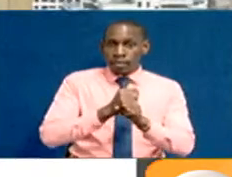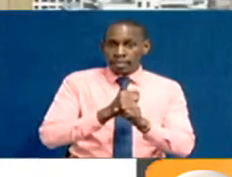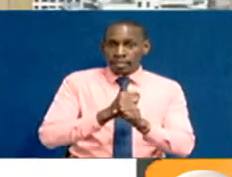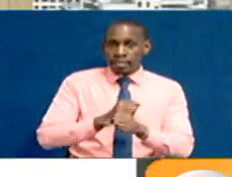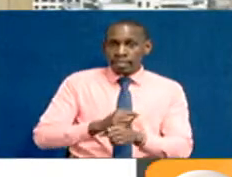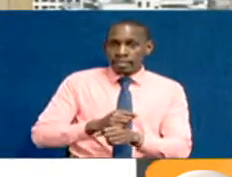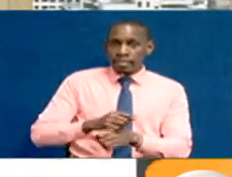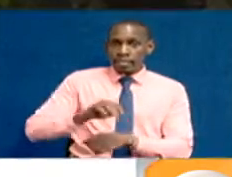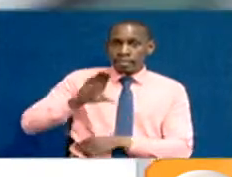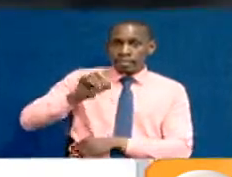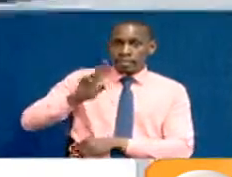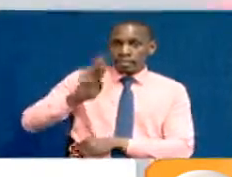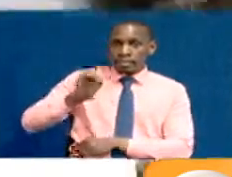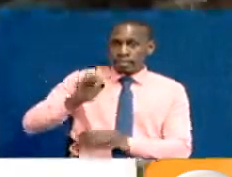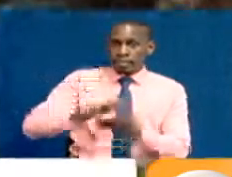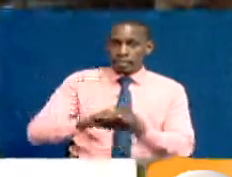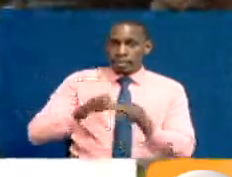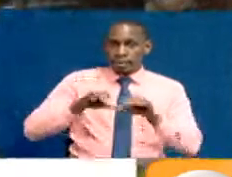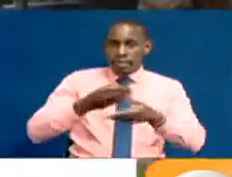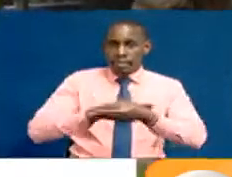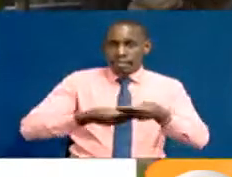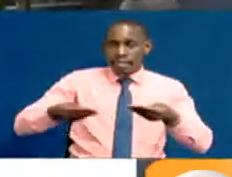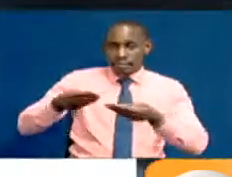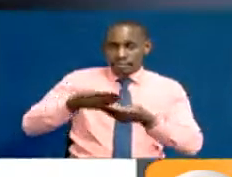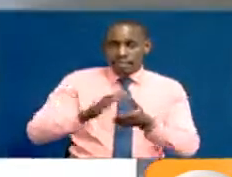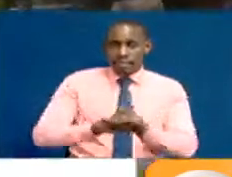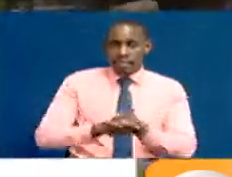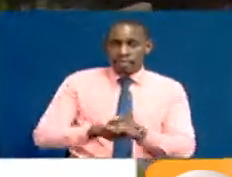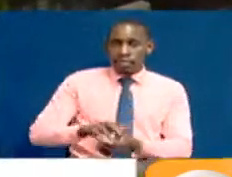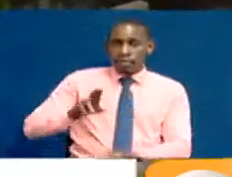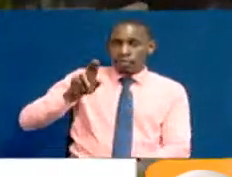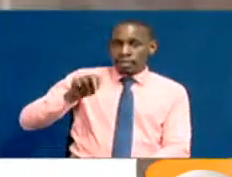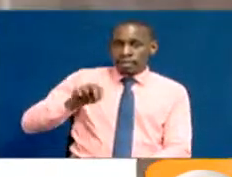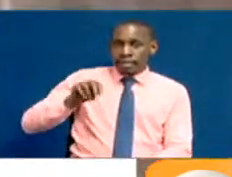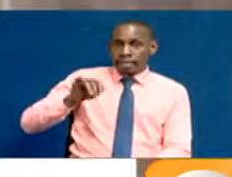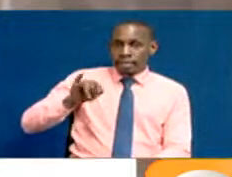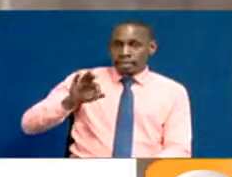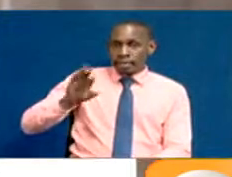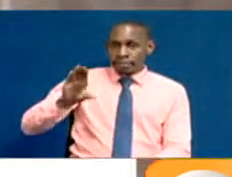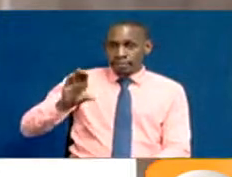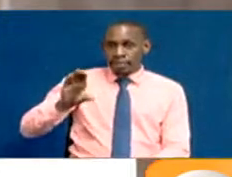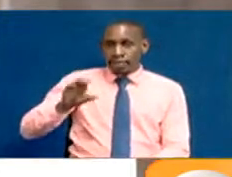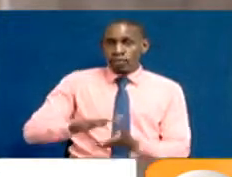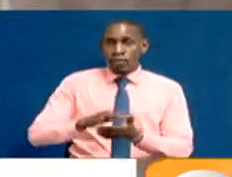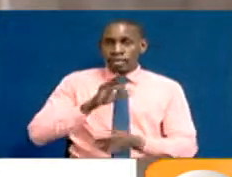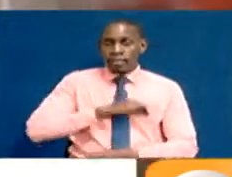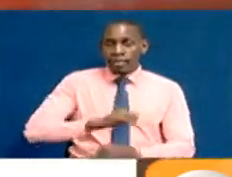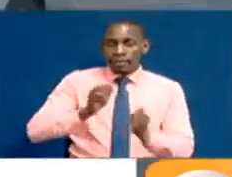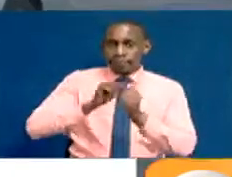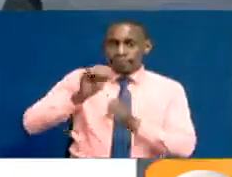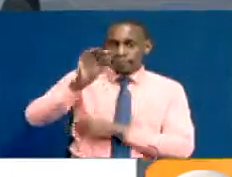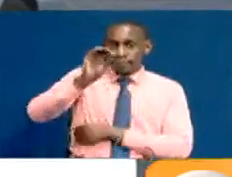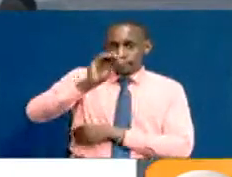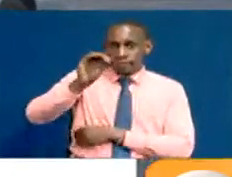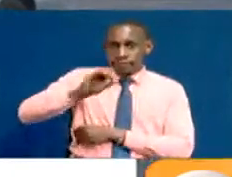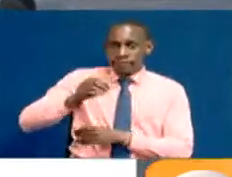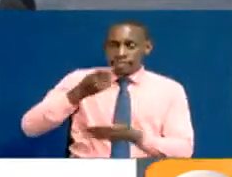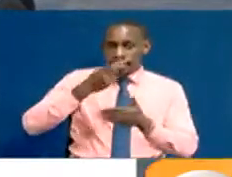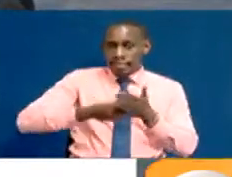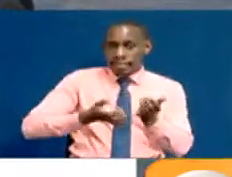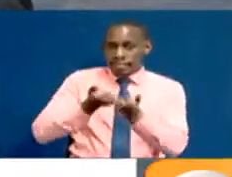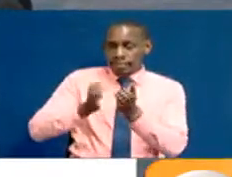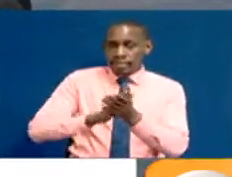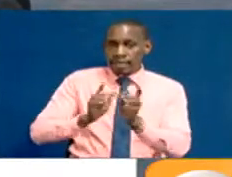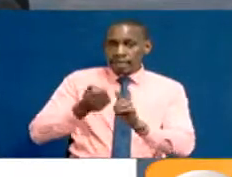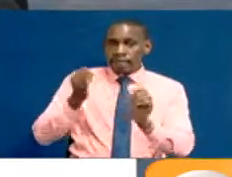carbon market exchange or emission trading system under the NIFC will benefit from 15% corporate tax for